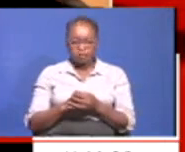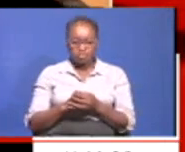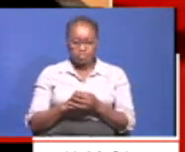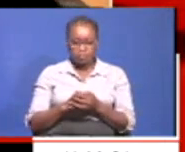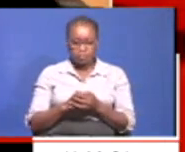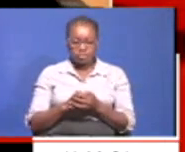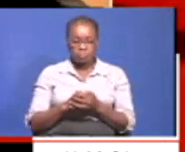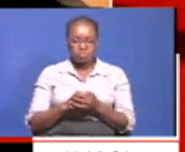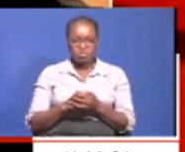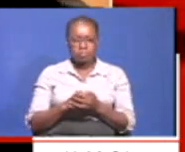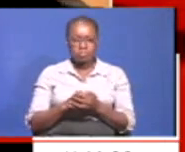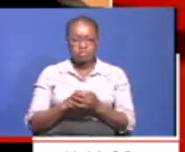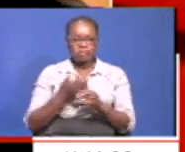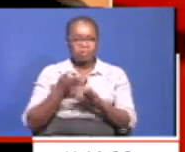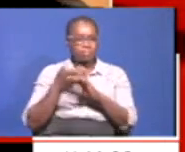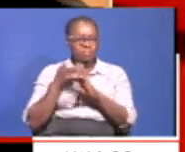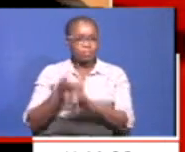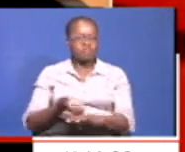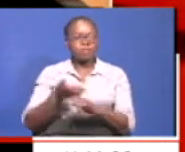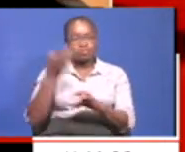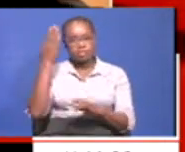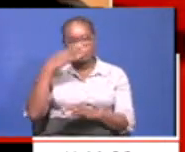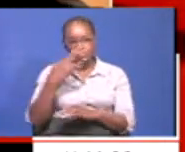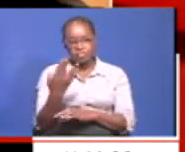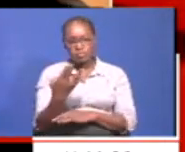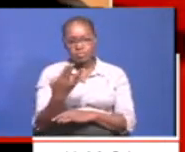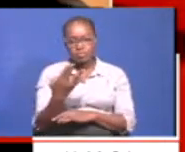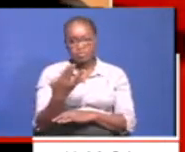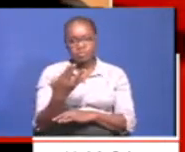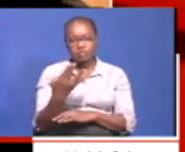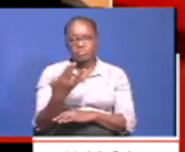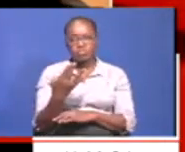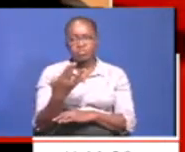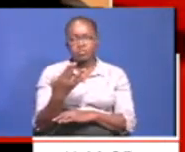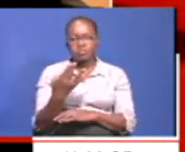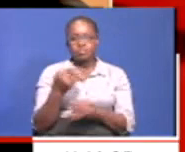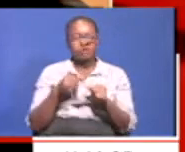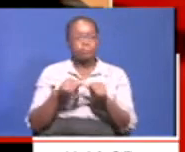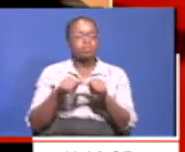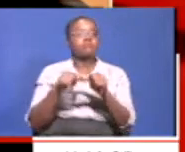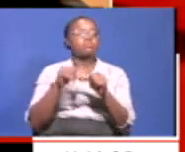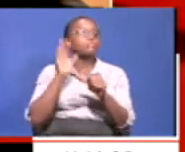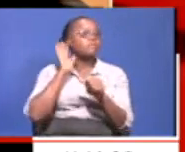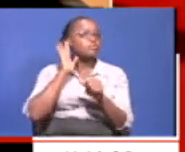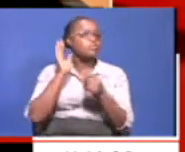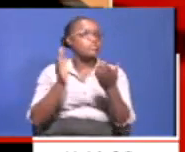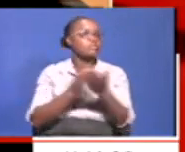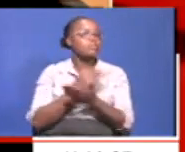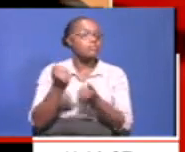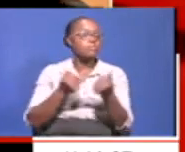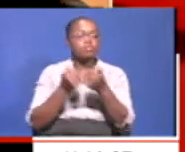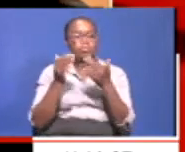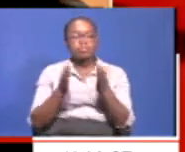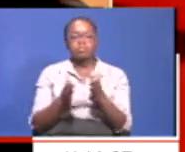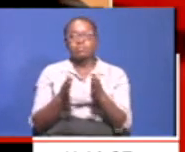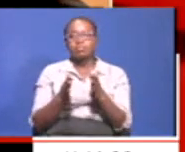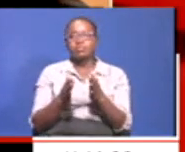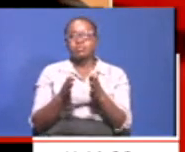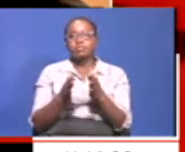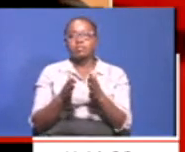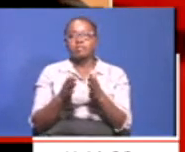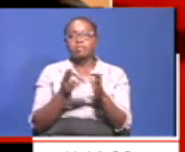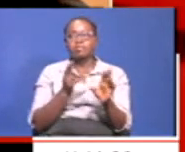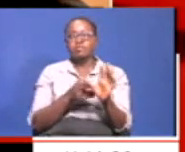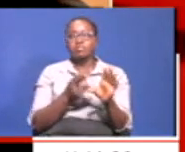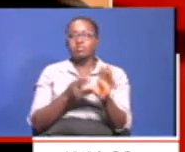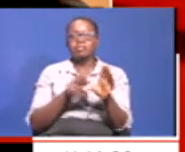to be a tough 4 days. If you take listening to some of the drivers who took part in the